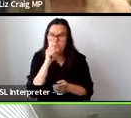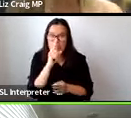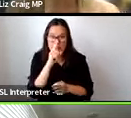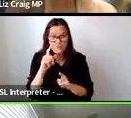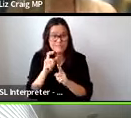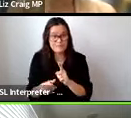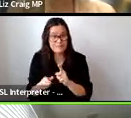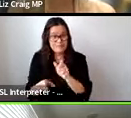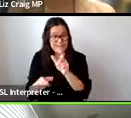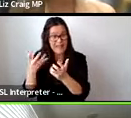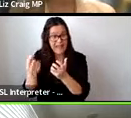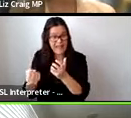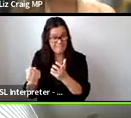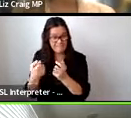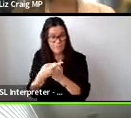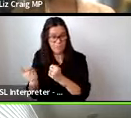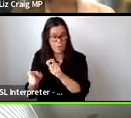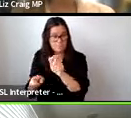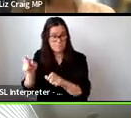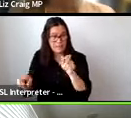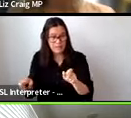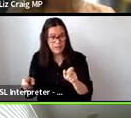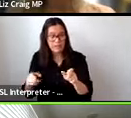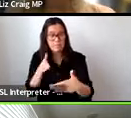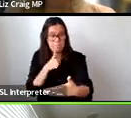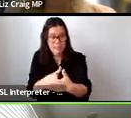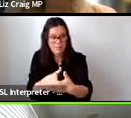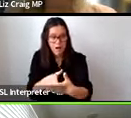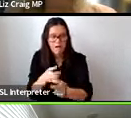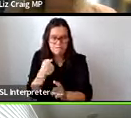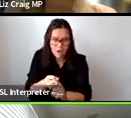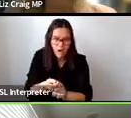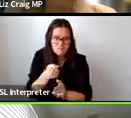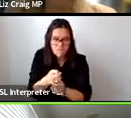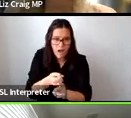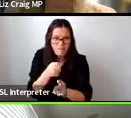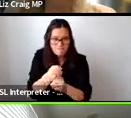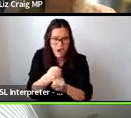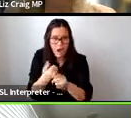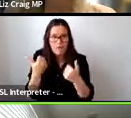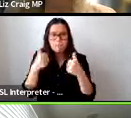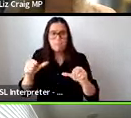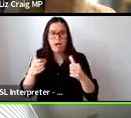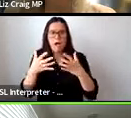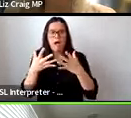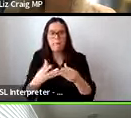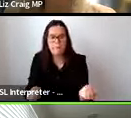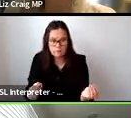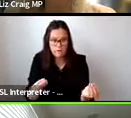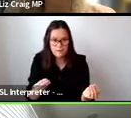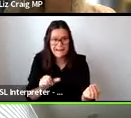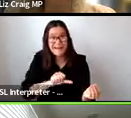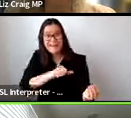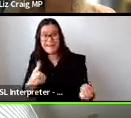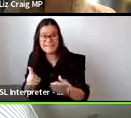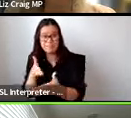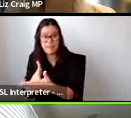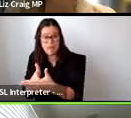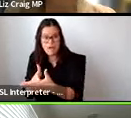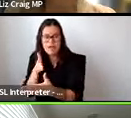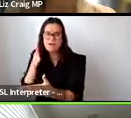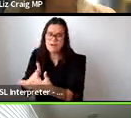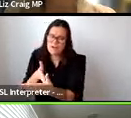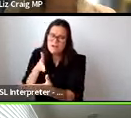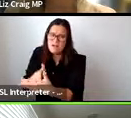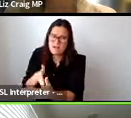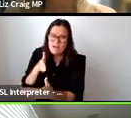disabilities of having to fight the barriers they face one at a time. That is an incredible cost to dump on